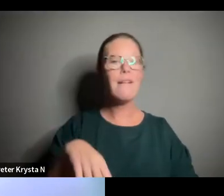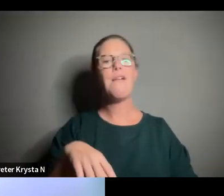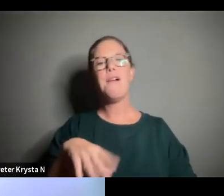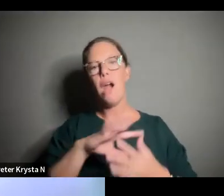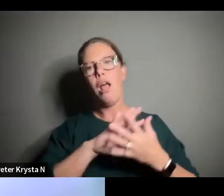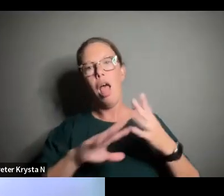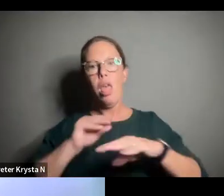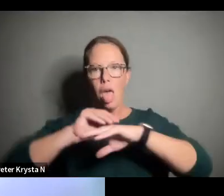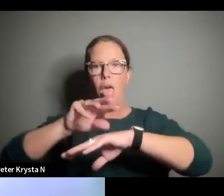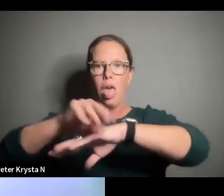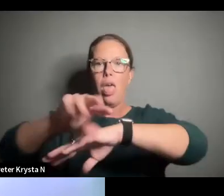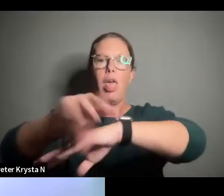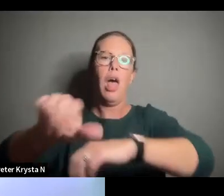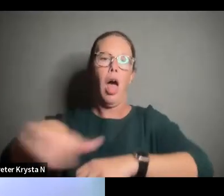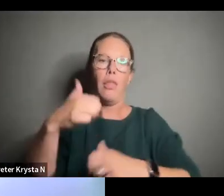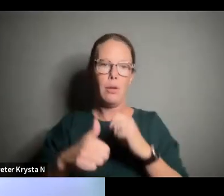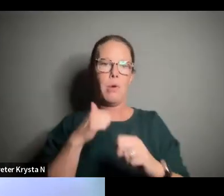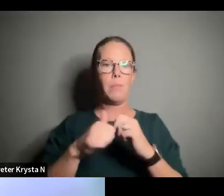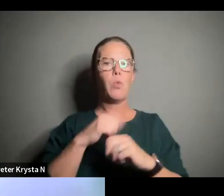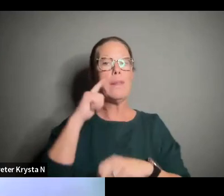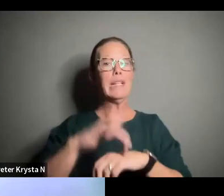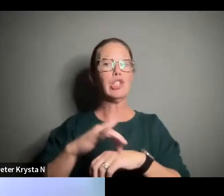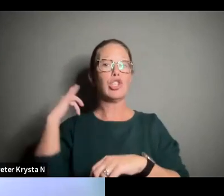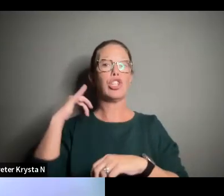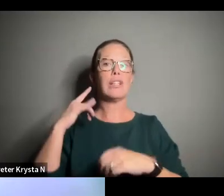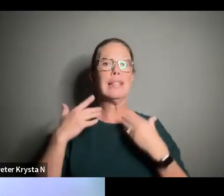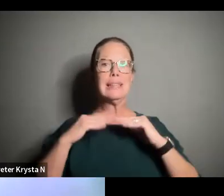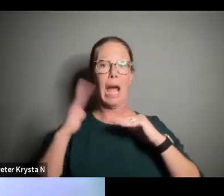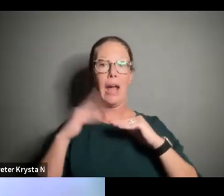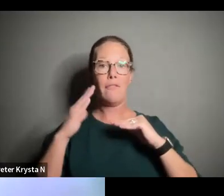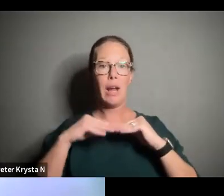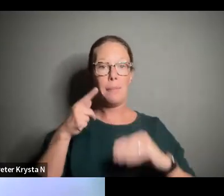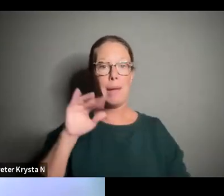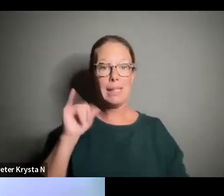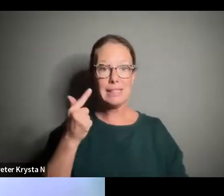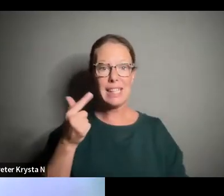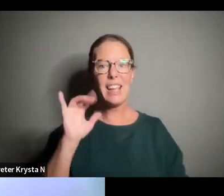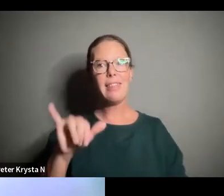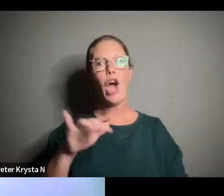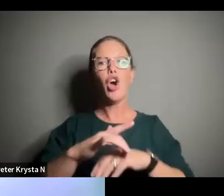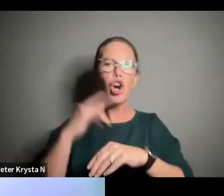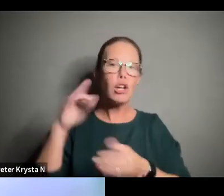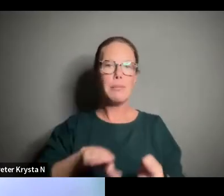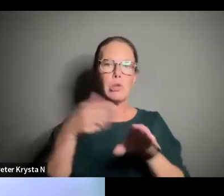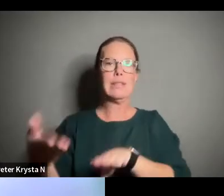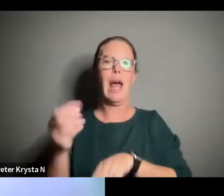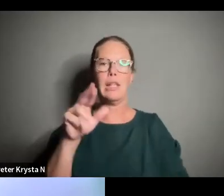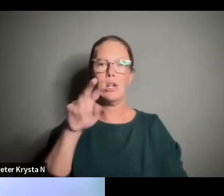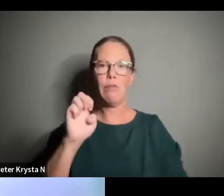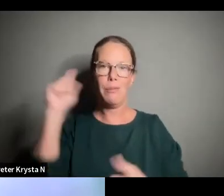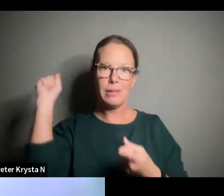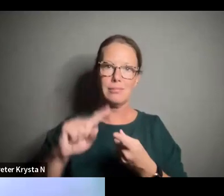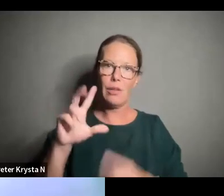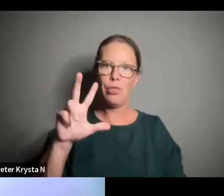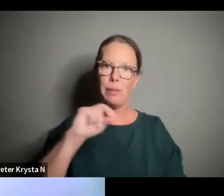other problems. When they did early diaphragm pacing, that early mortality rate went down to 3%. And so